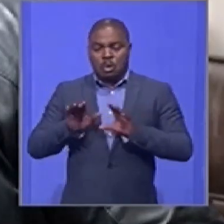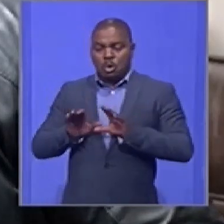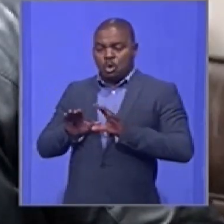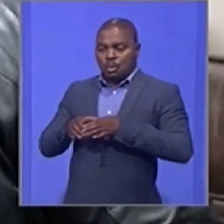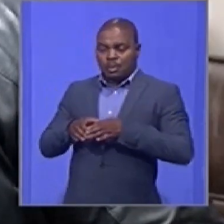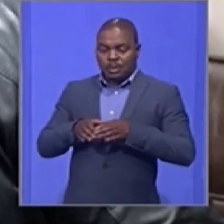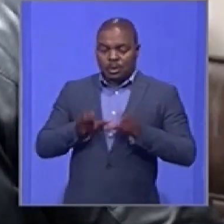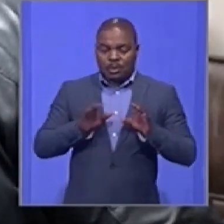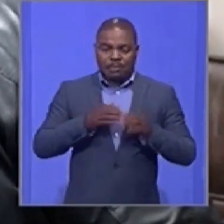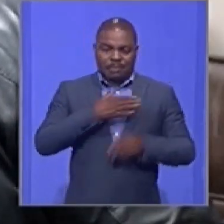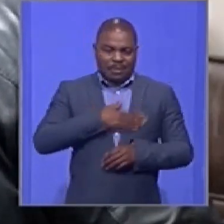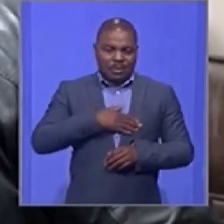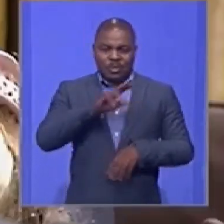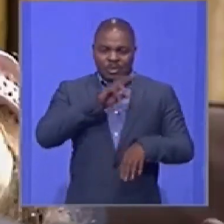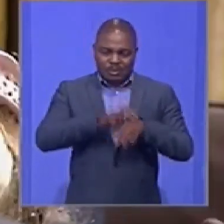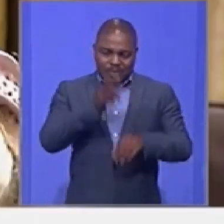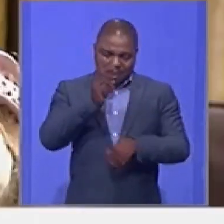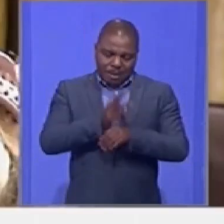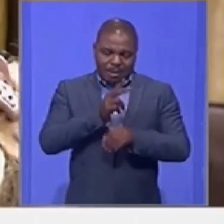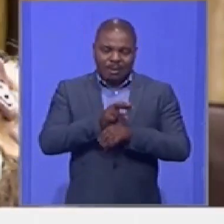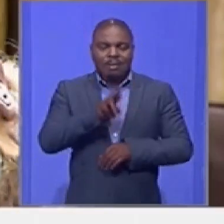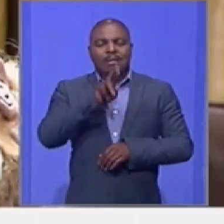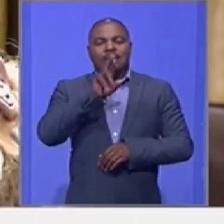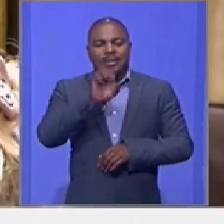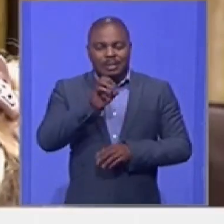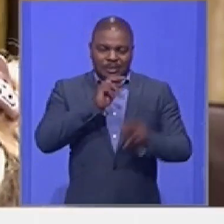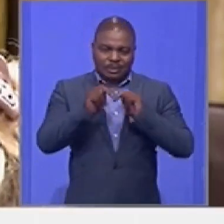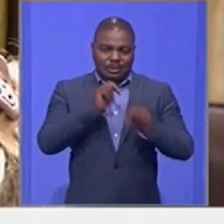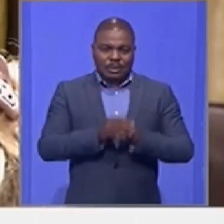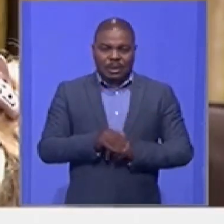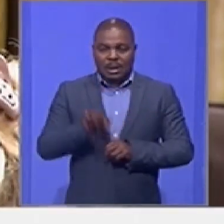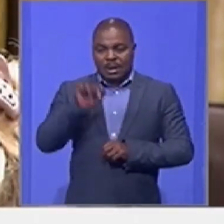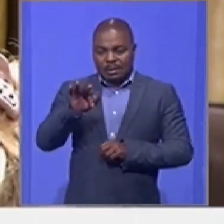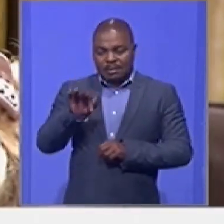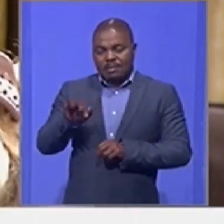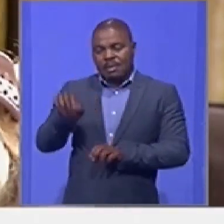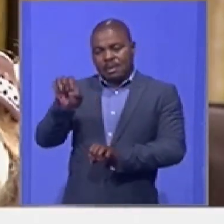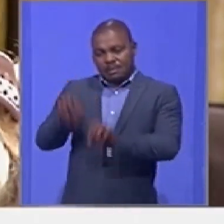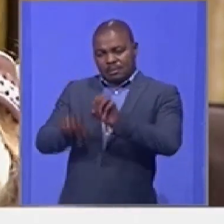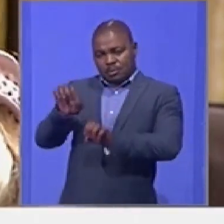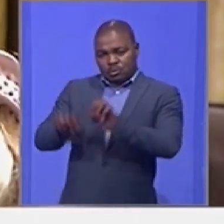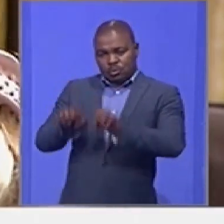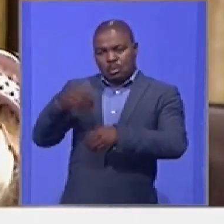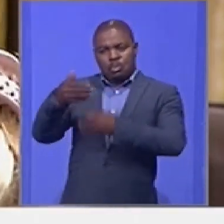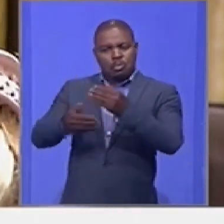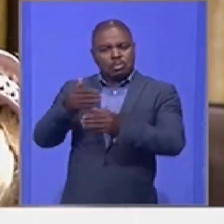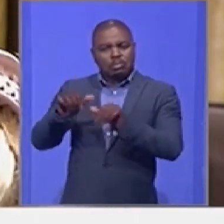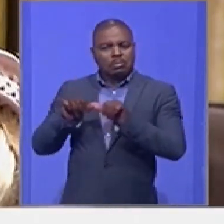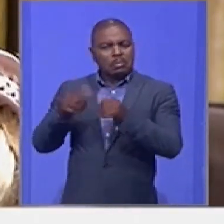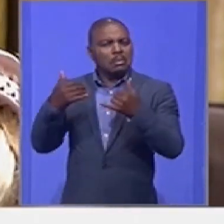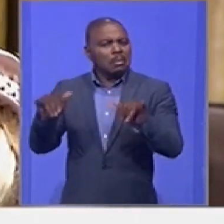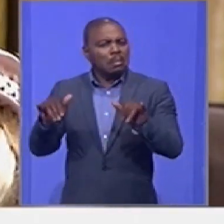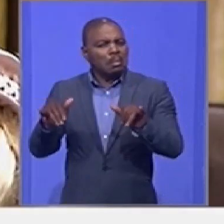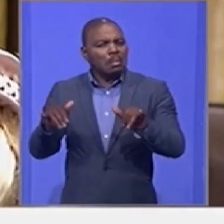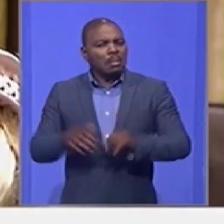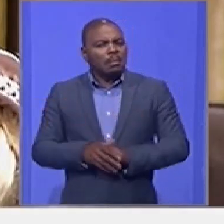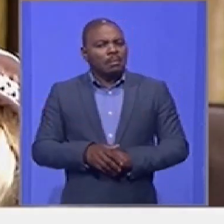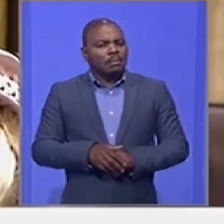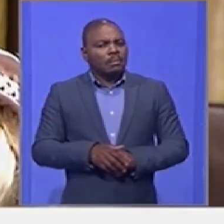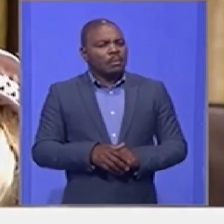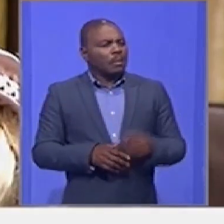that we need to renegotiate. Then if these valuation processes are still work in progress, how was this amount, the value of